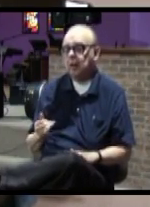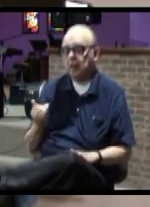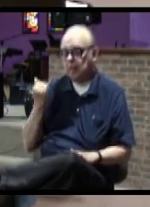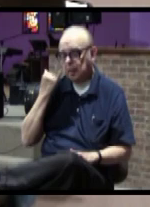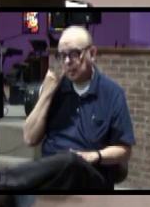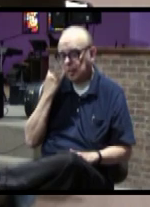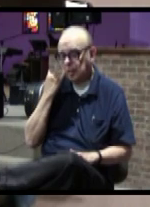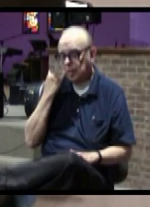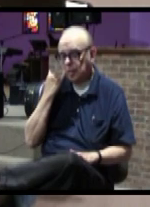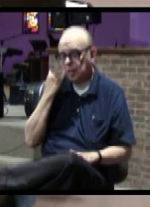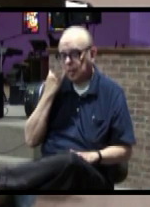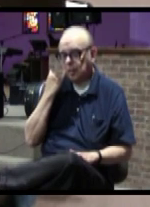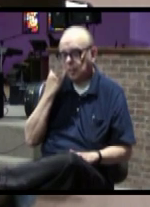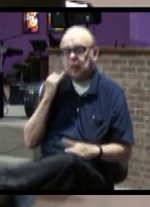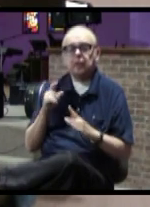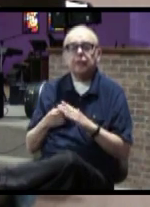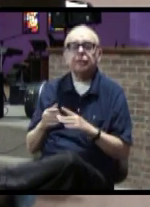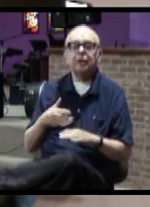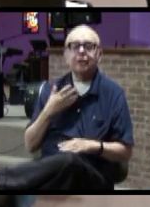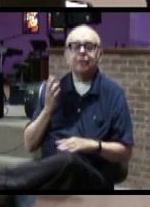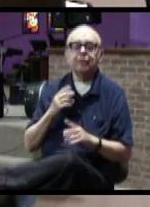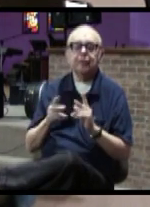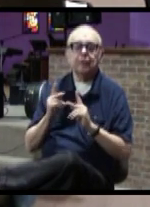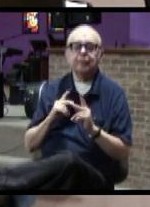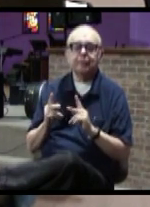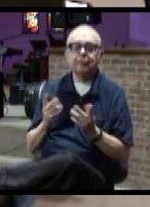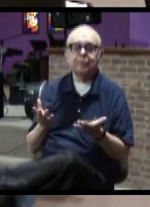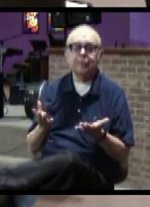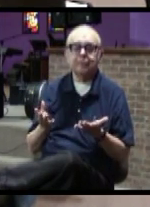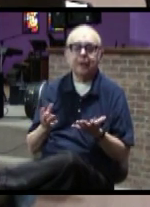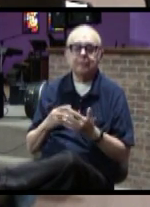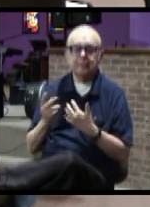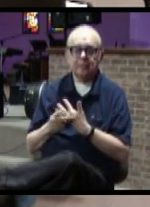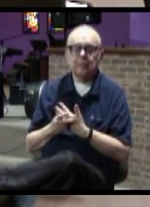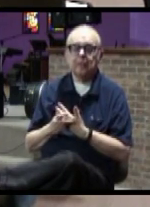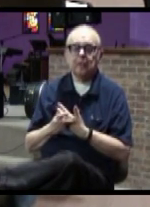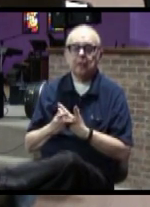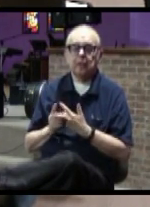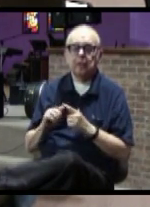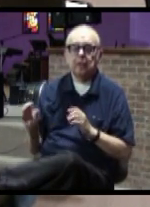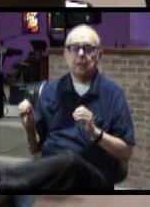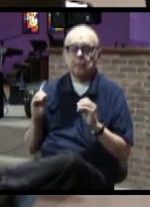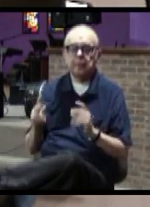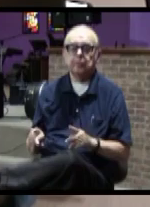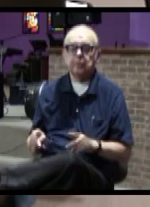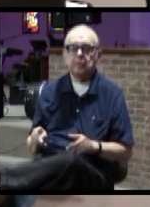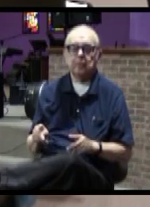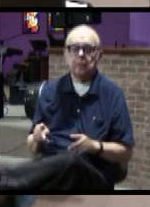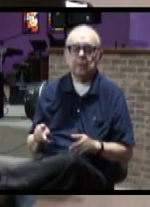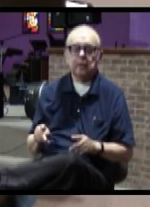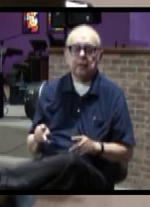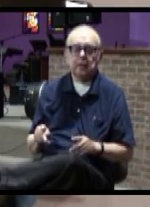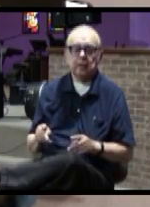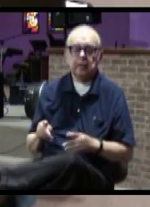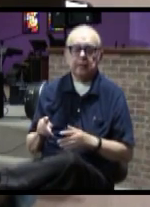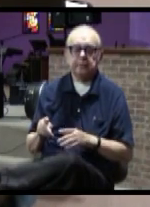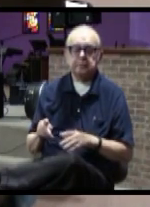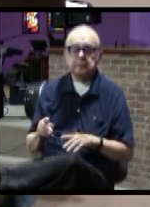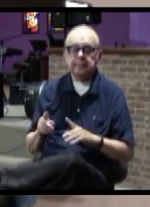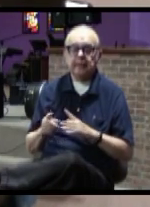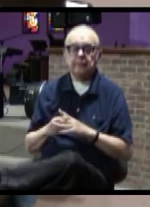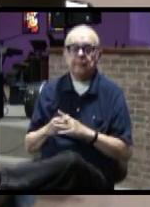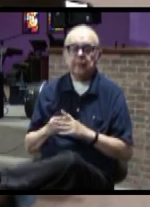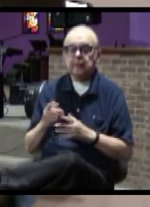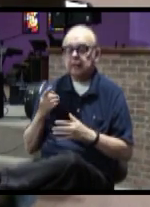have youth. So if I've got five kids, why don't I start youth? Why don't I start children? But none of them would do that